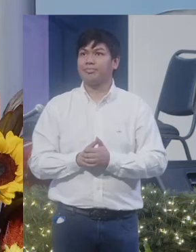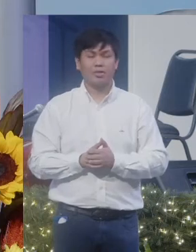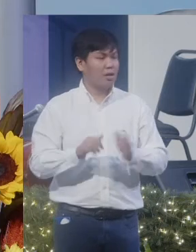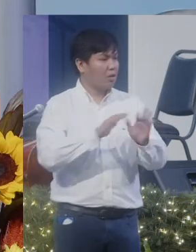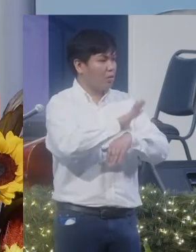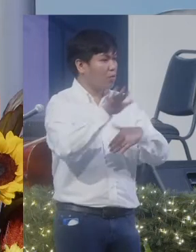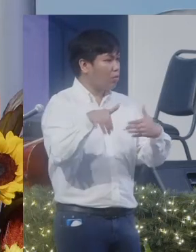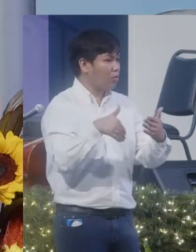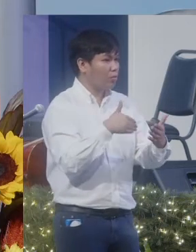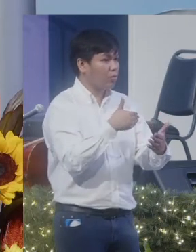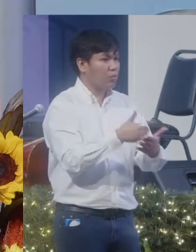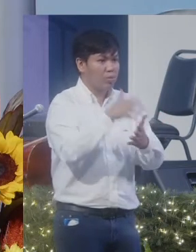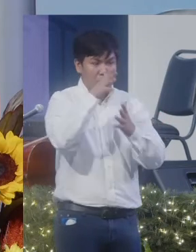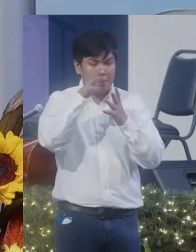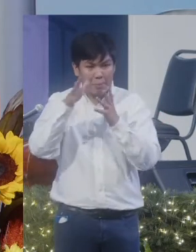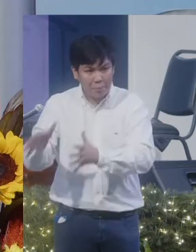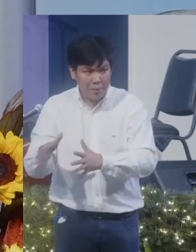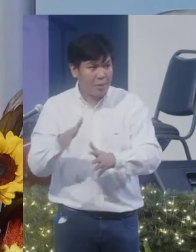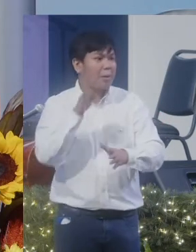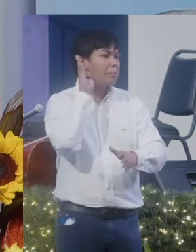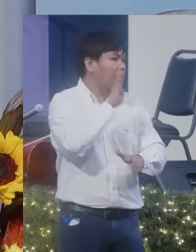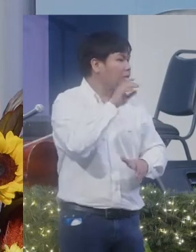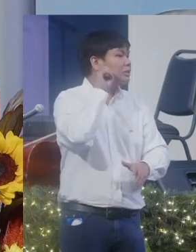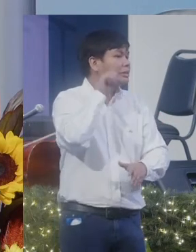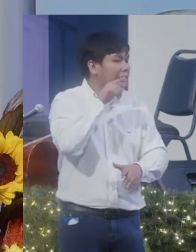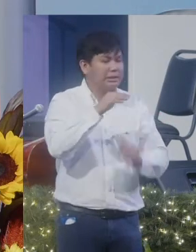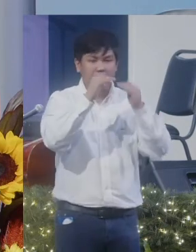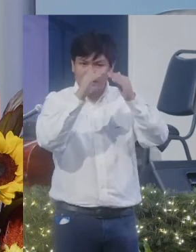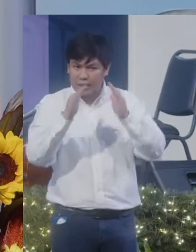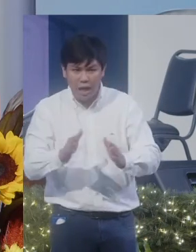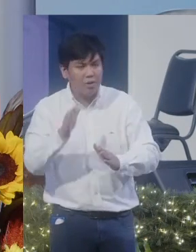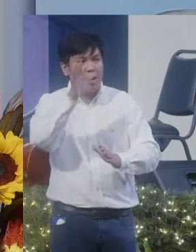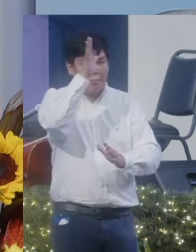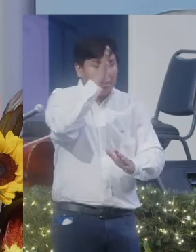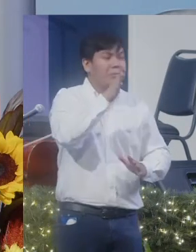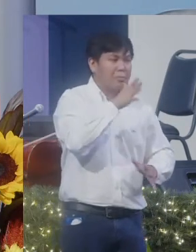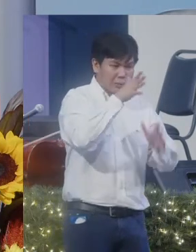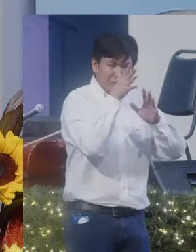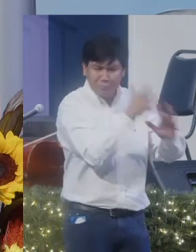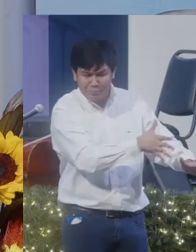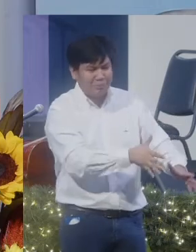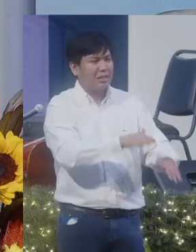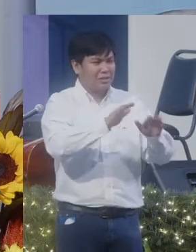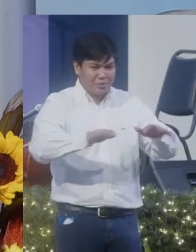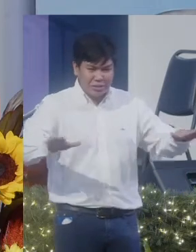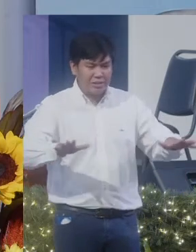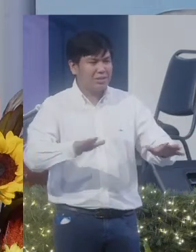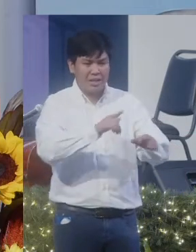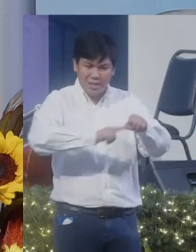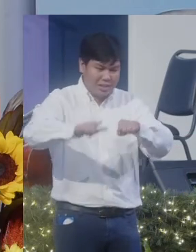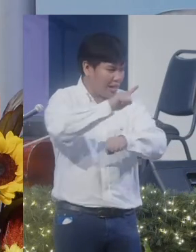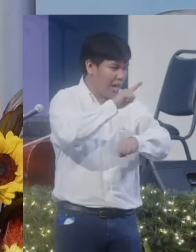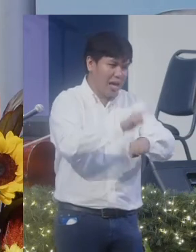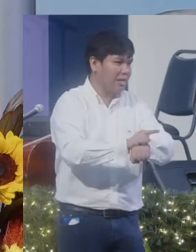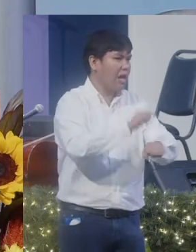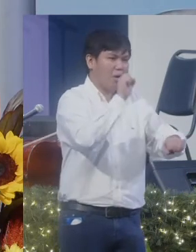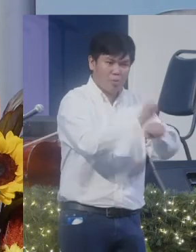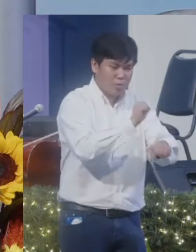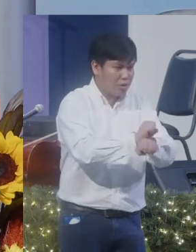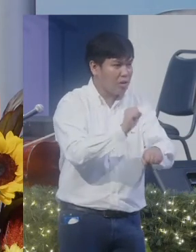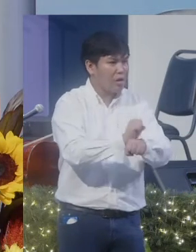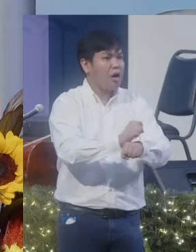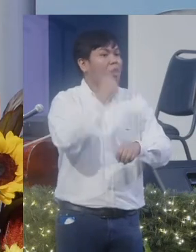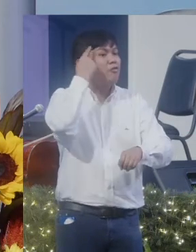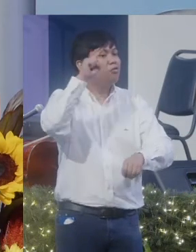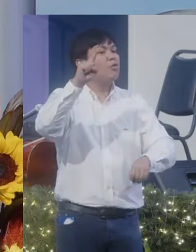everyone who has left houses or brothers or sisters or father or mother or children or lands for my